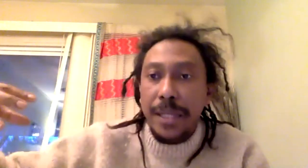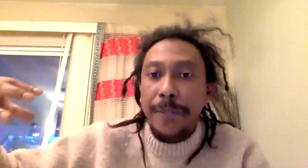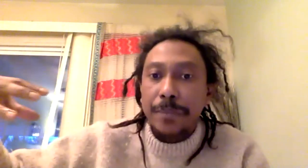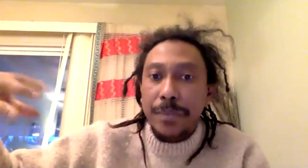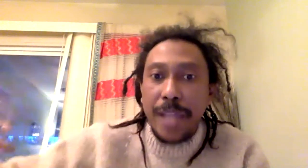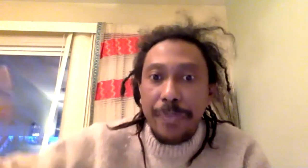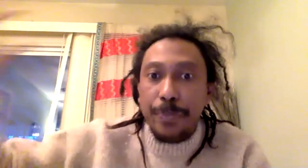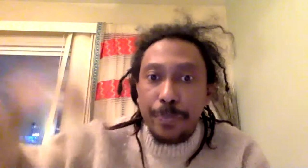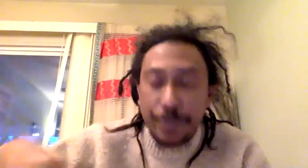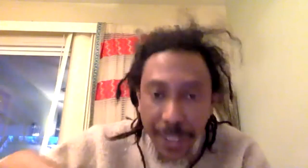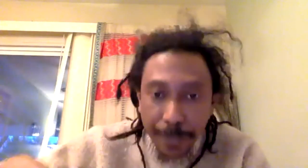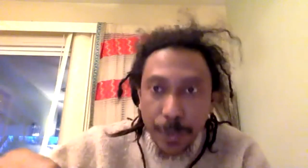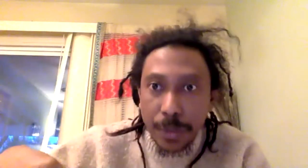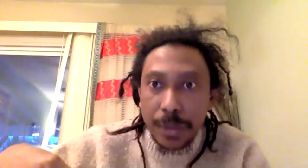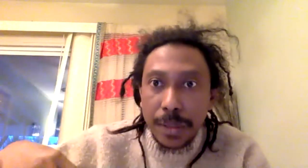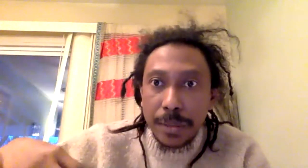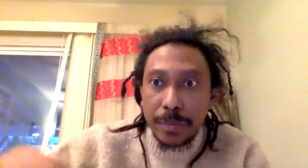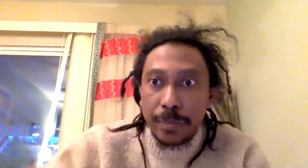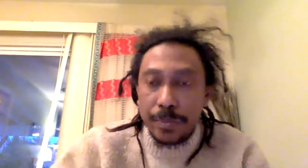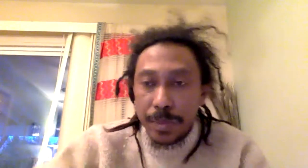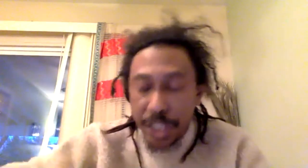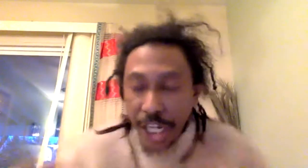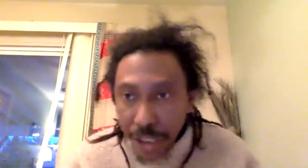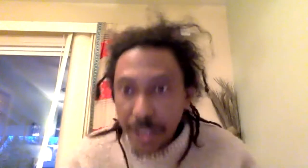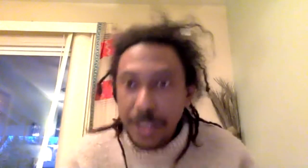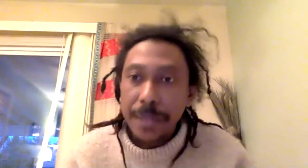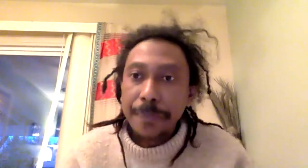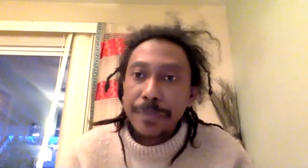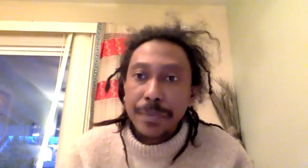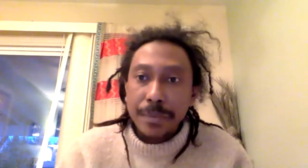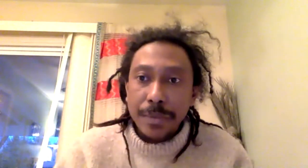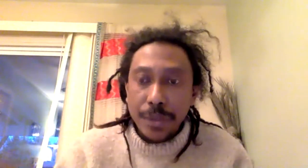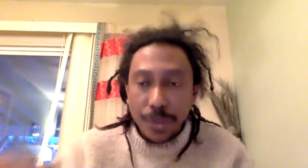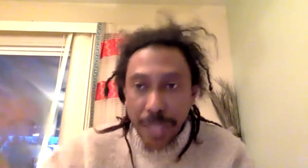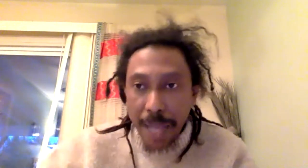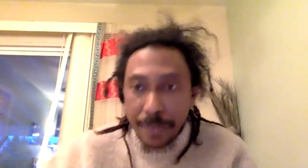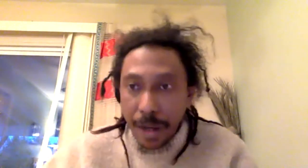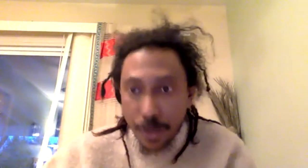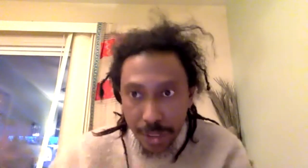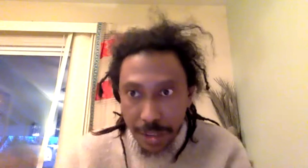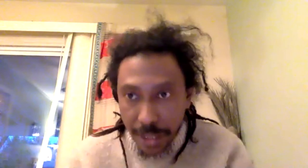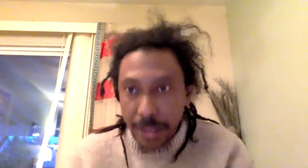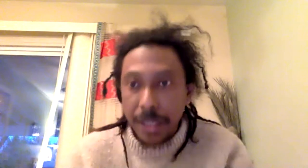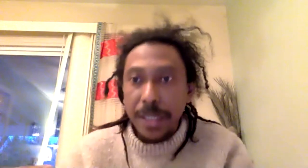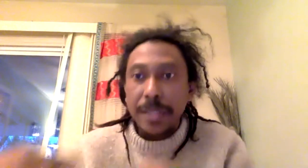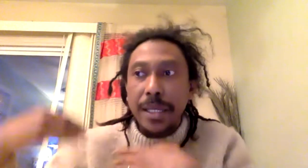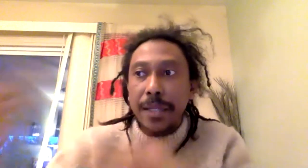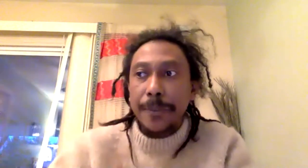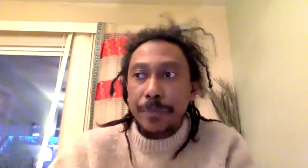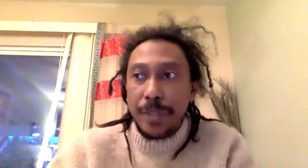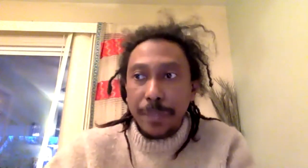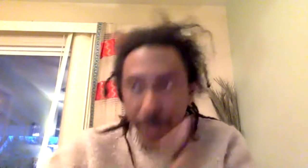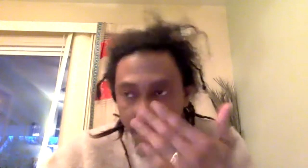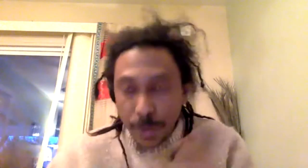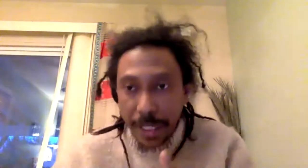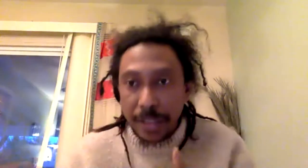then that people changed to that our ancestor, and then